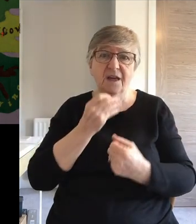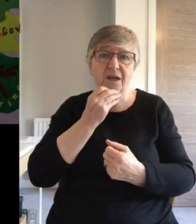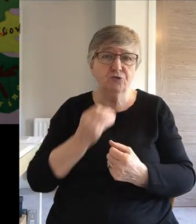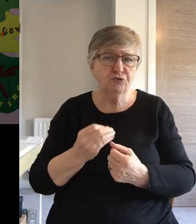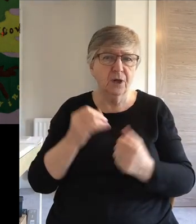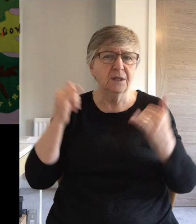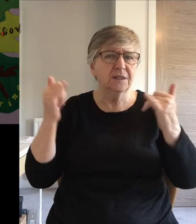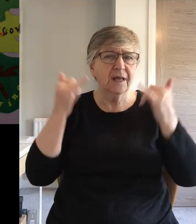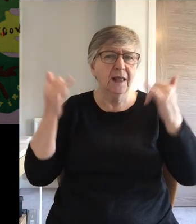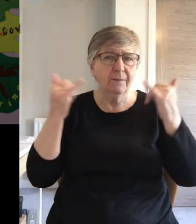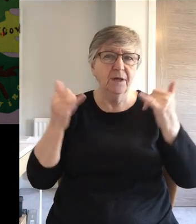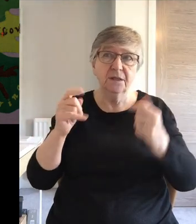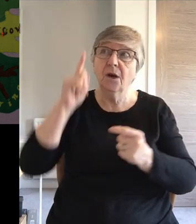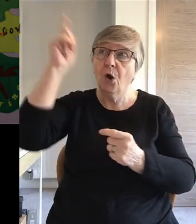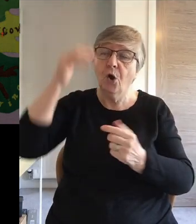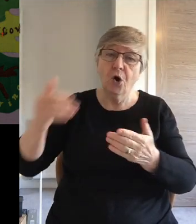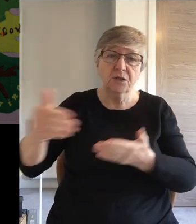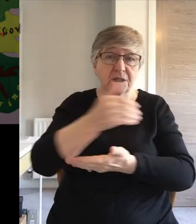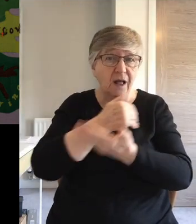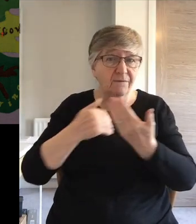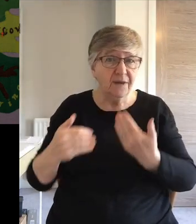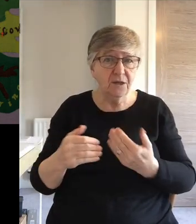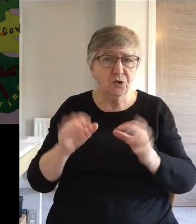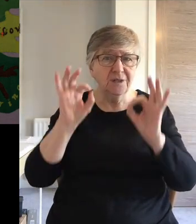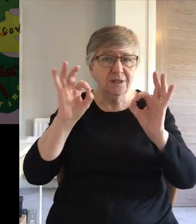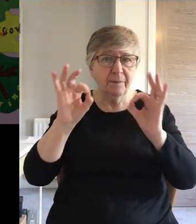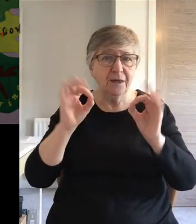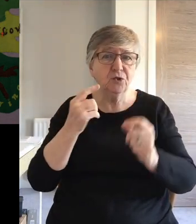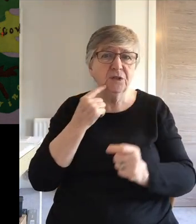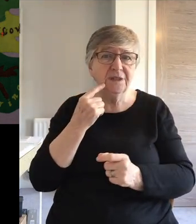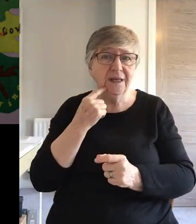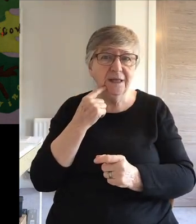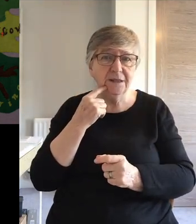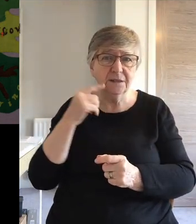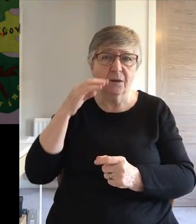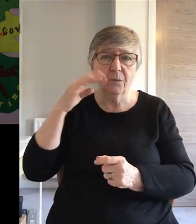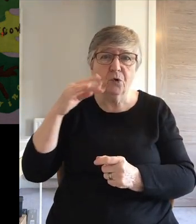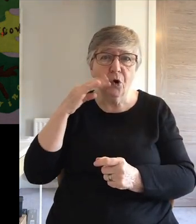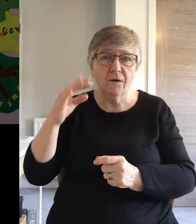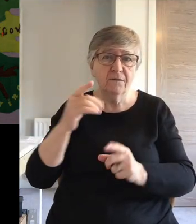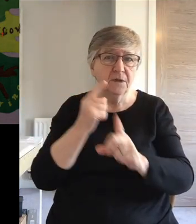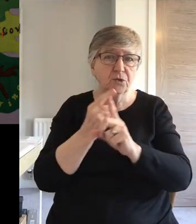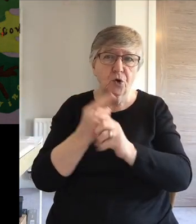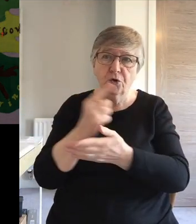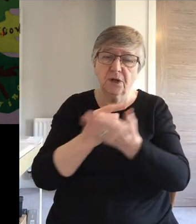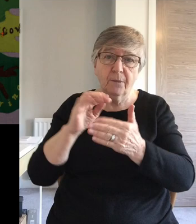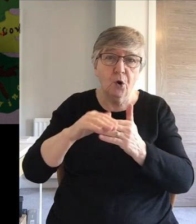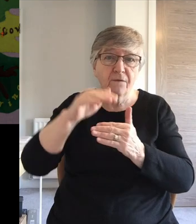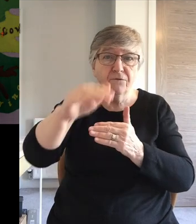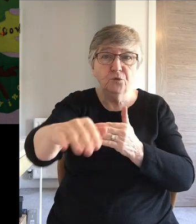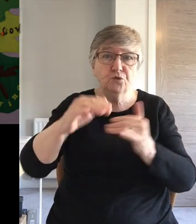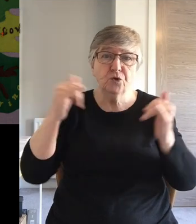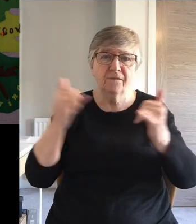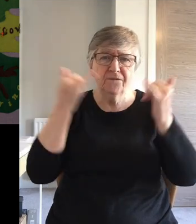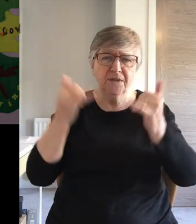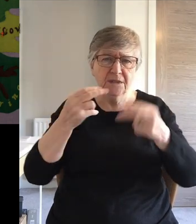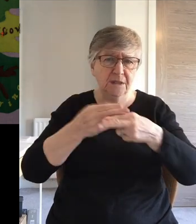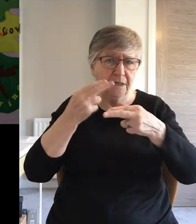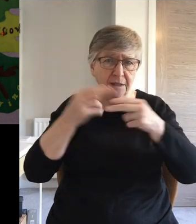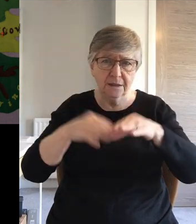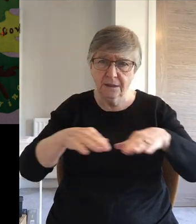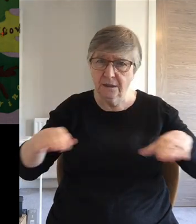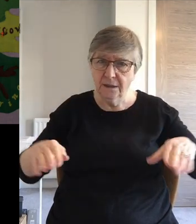Israel celebrated God's salvation in their feast days, and the prophets spoke of future feasting in